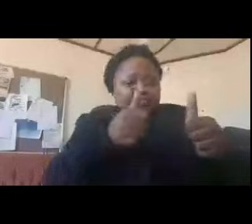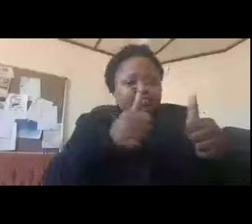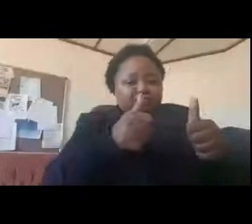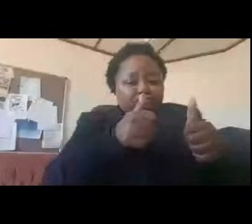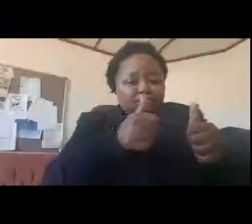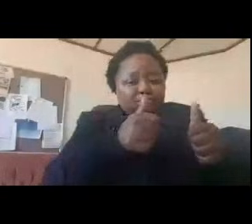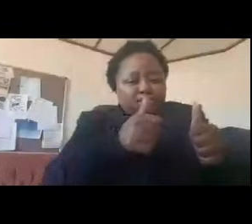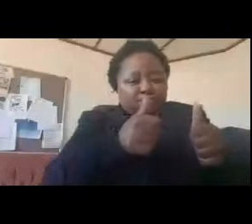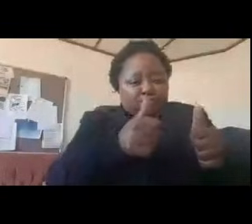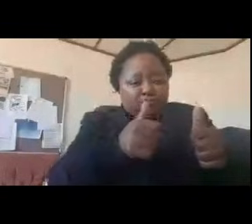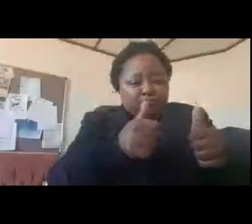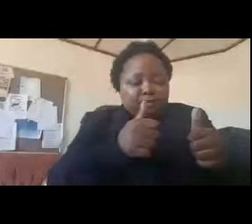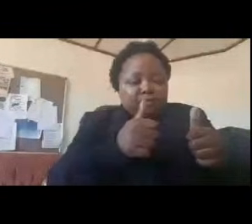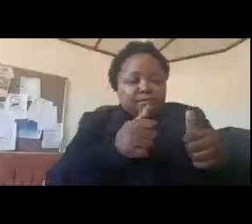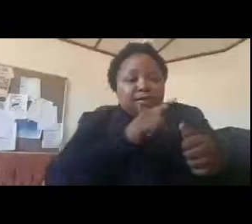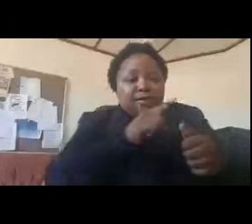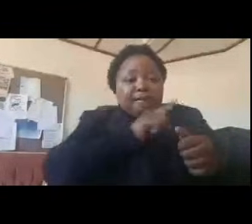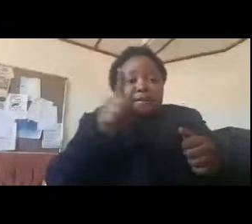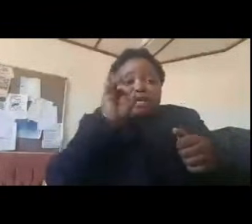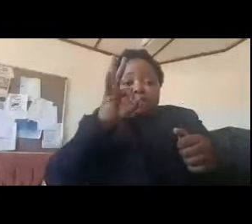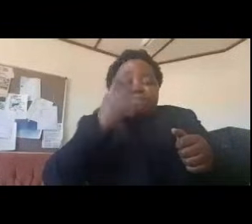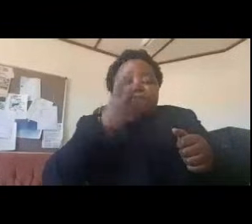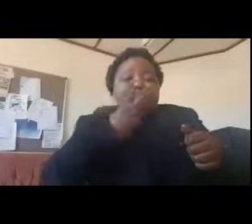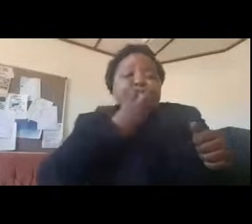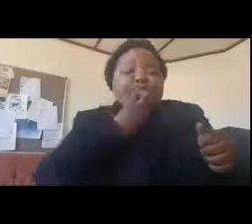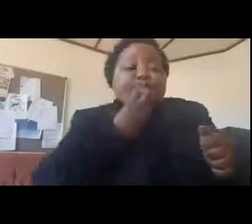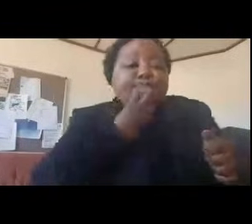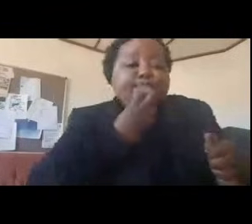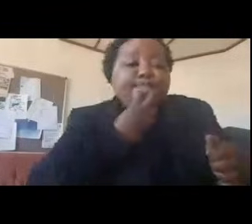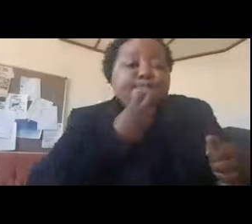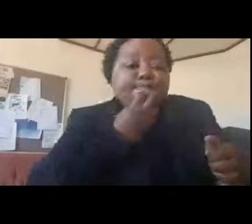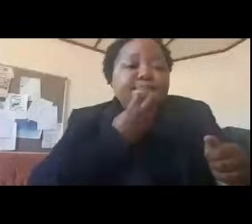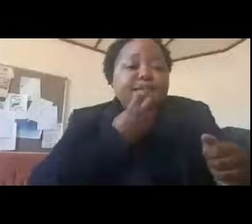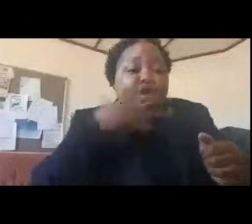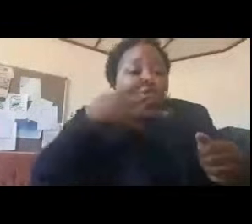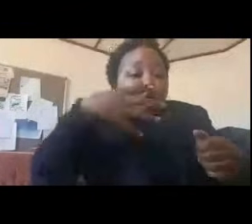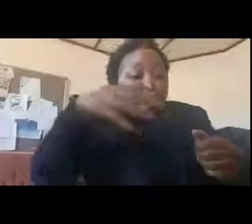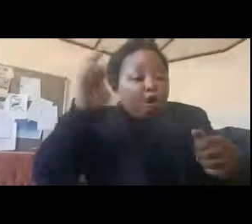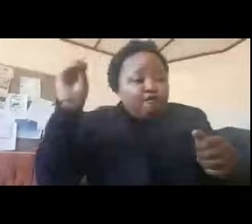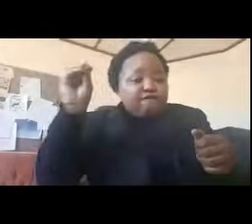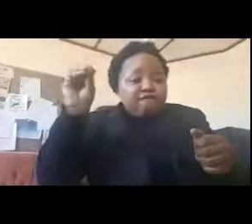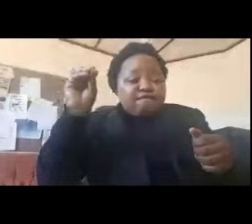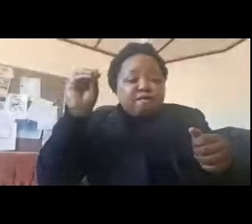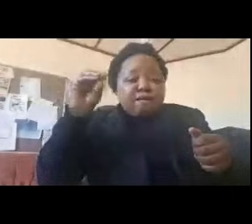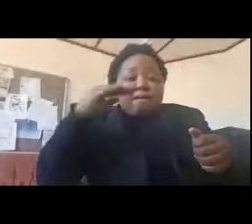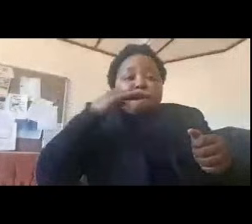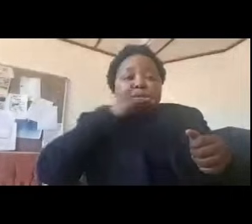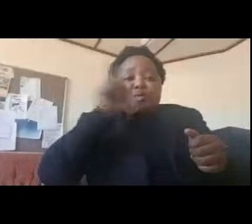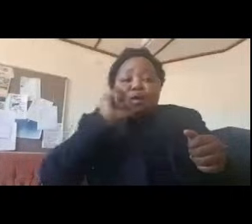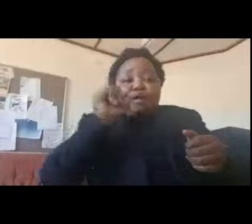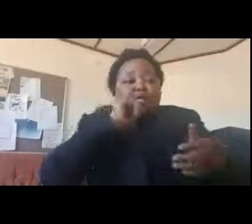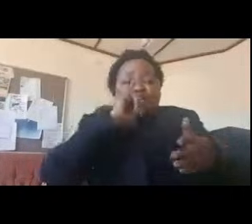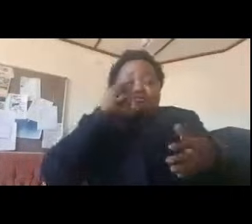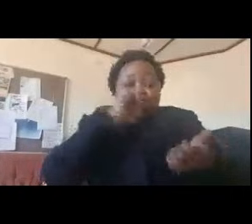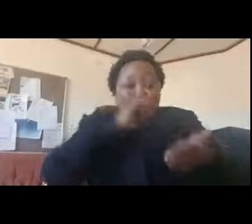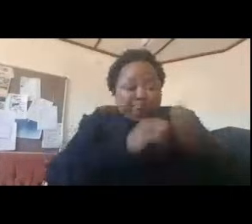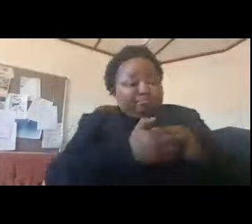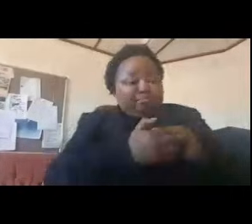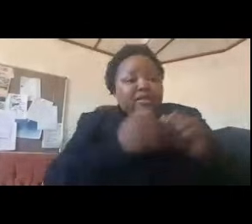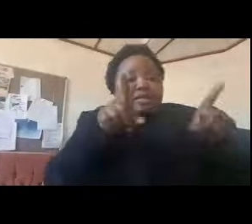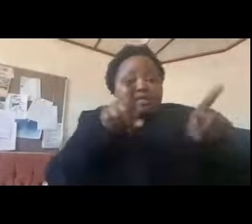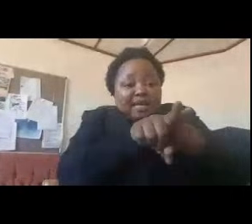that. But if the battery is at 1%, it's just a paperweight. Our policies,